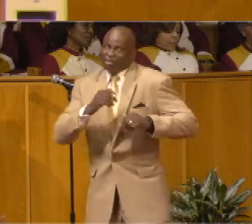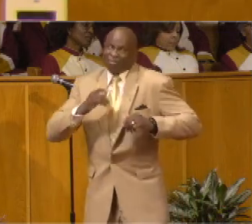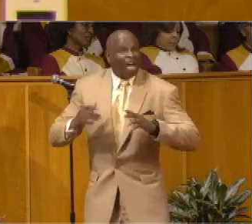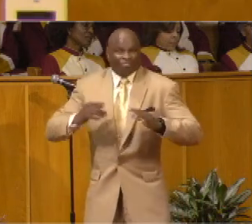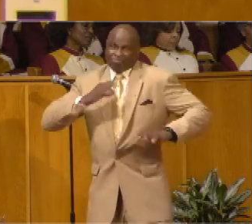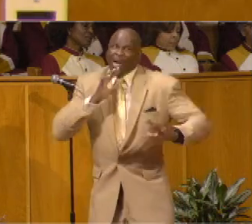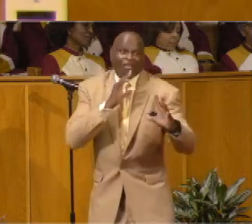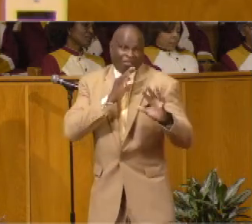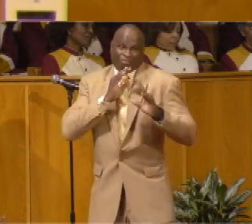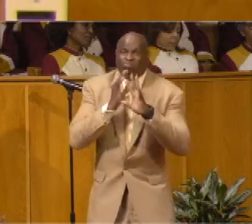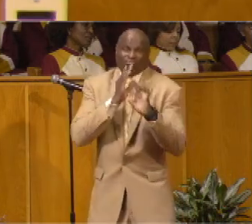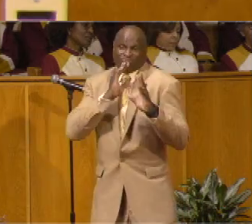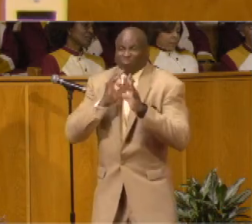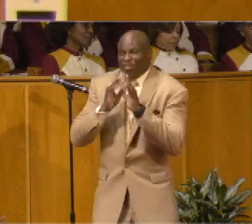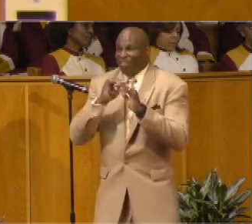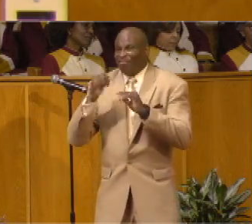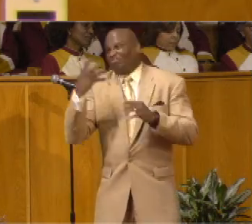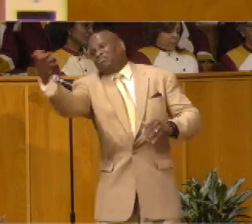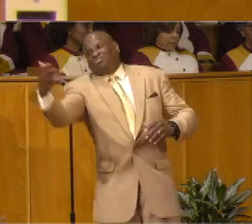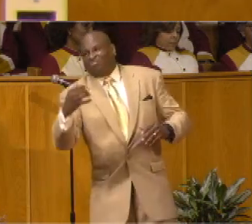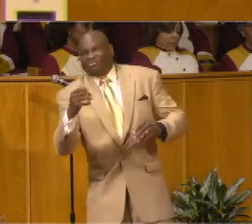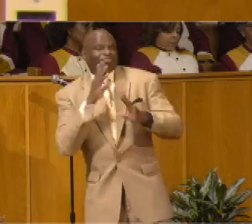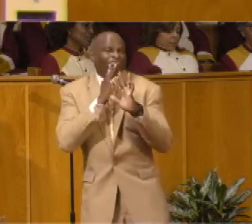I can out-tongue talk all y'all.